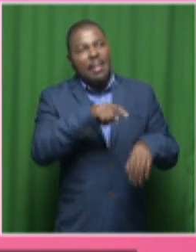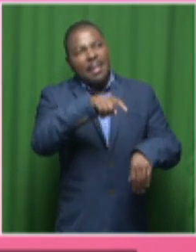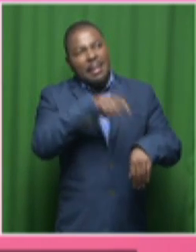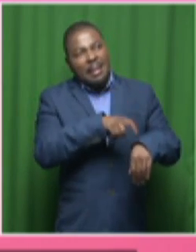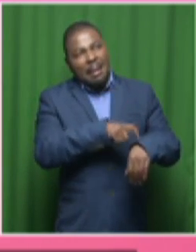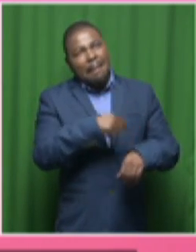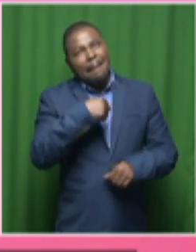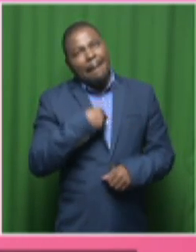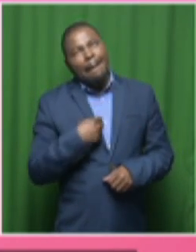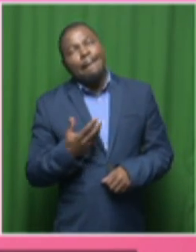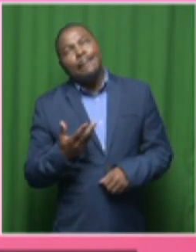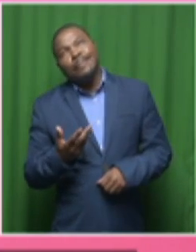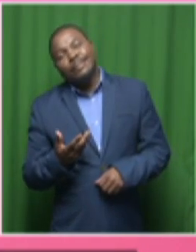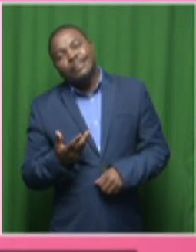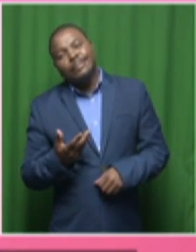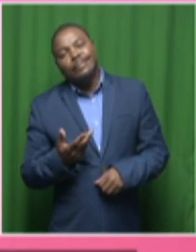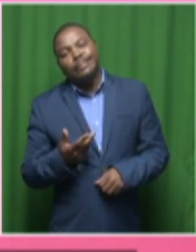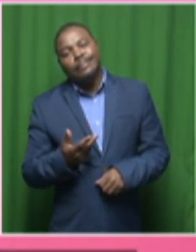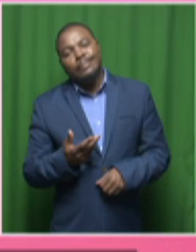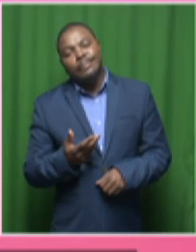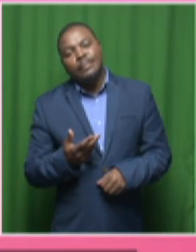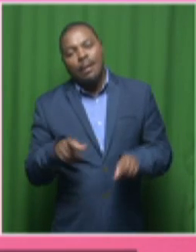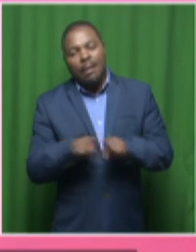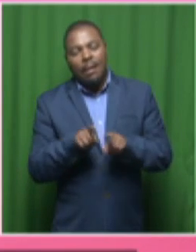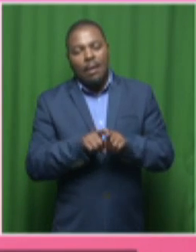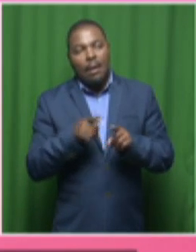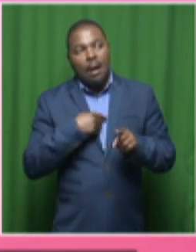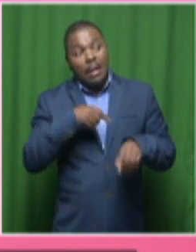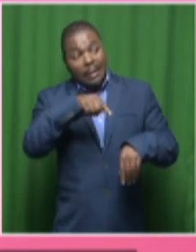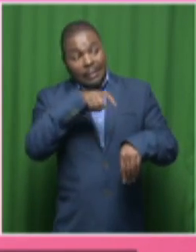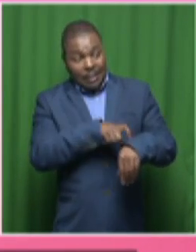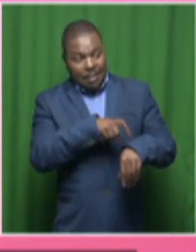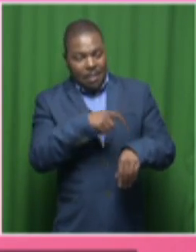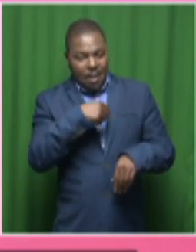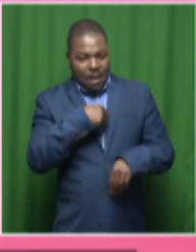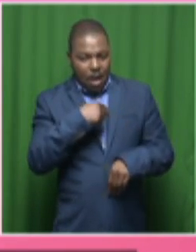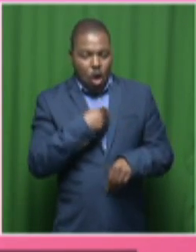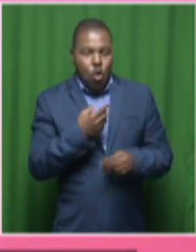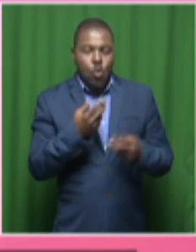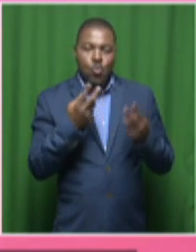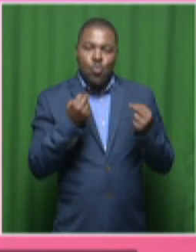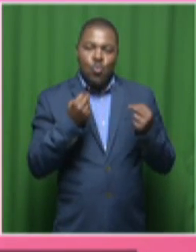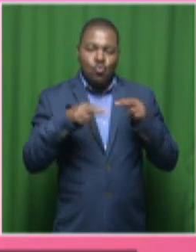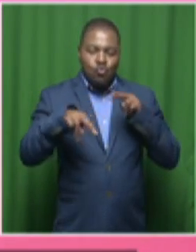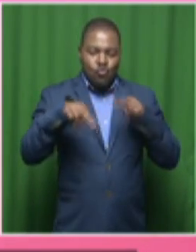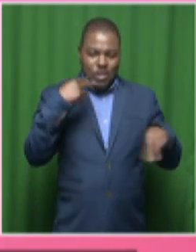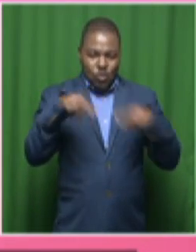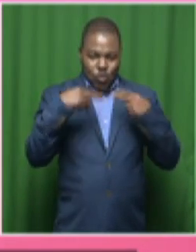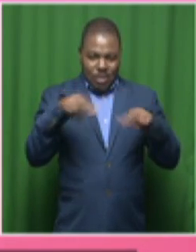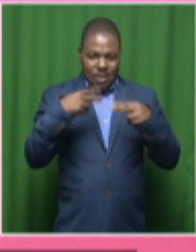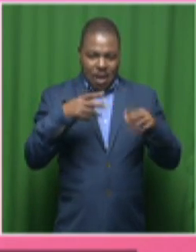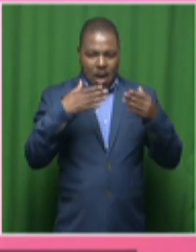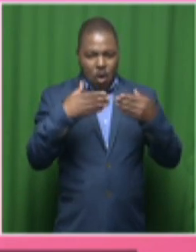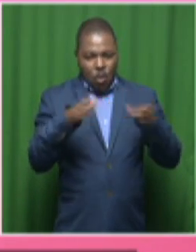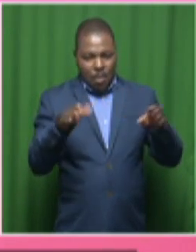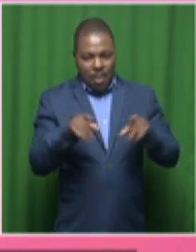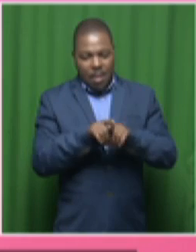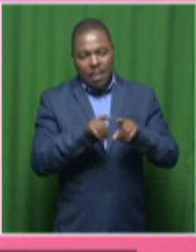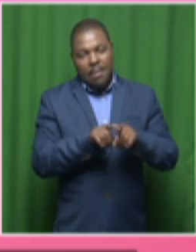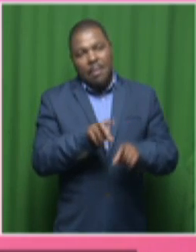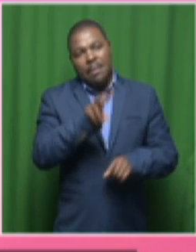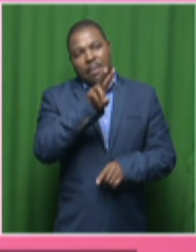was actually working on opening my new restaurant, Vibes on Main,